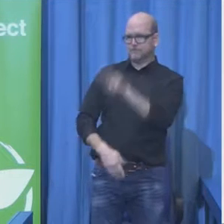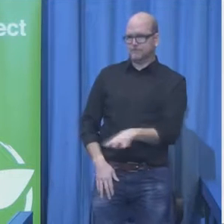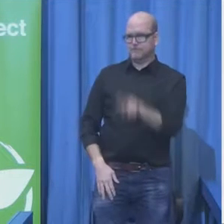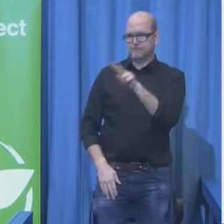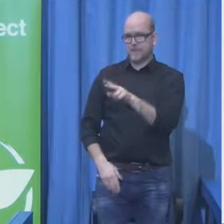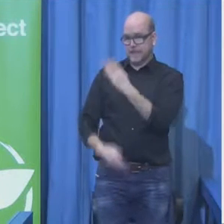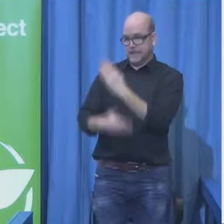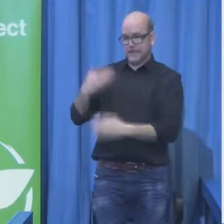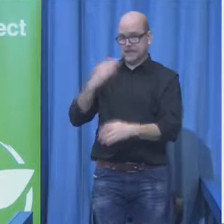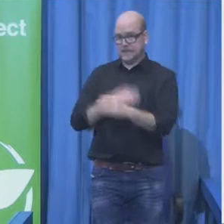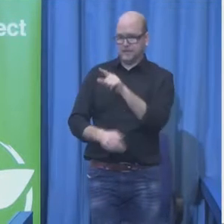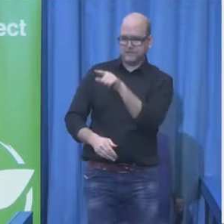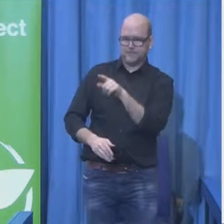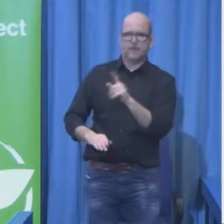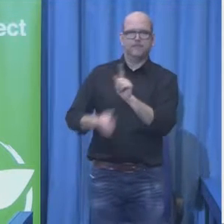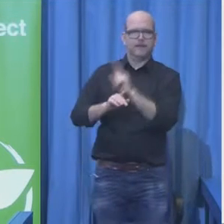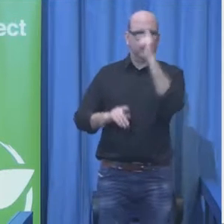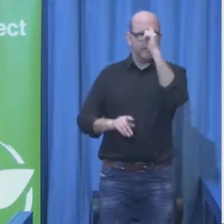segregation,